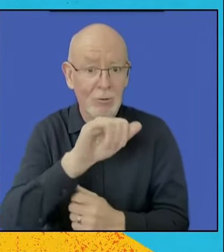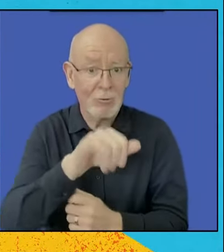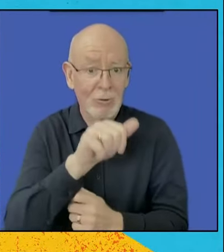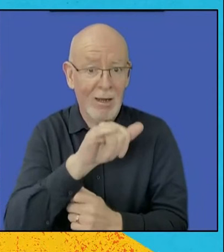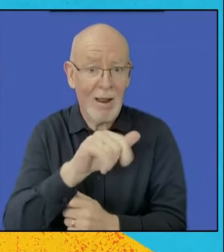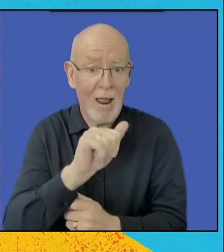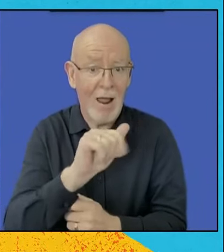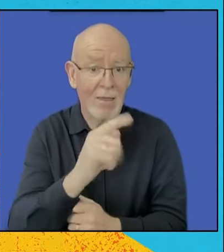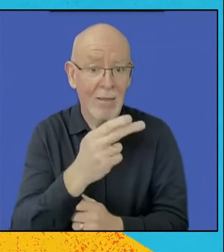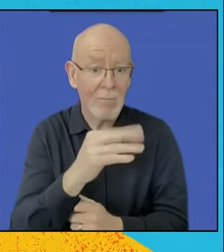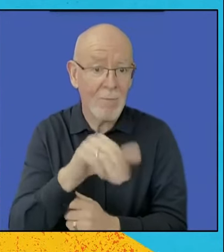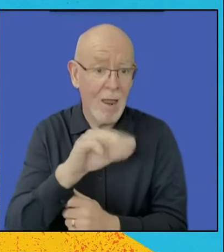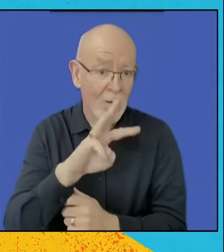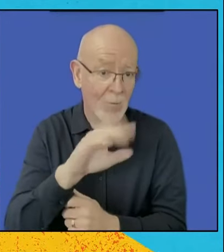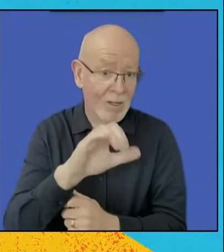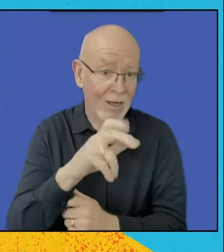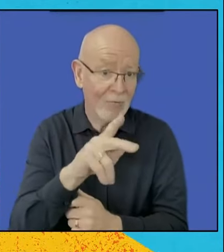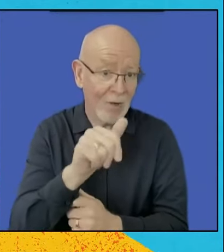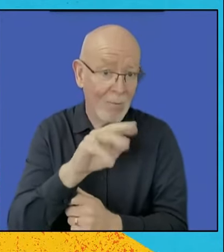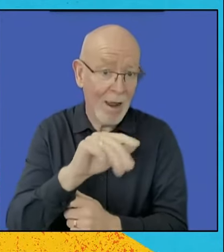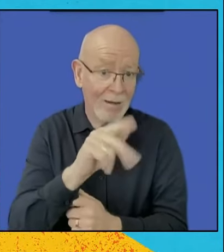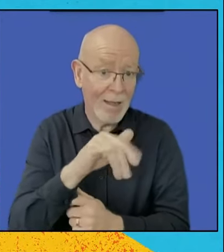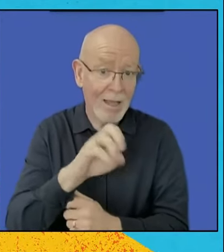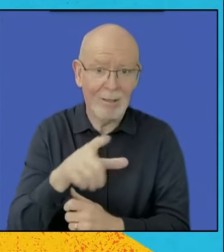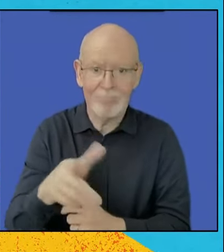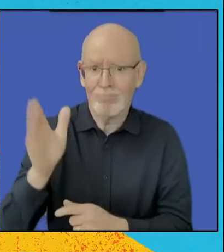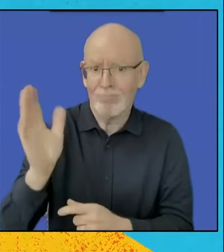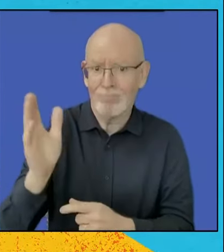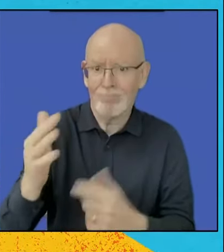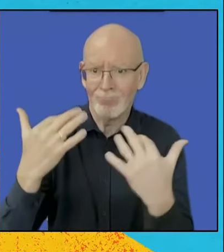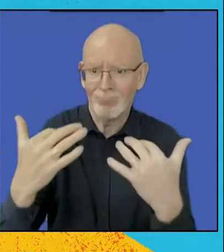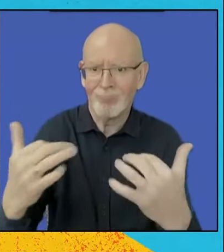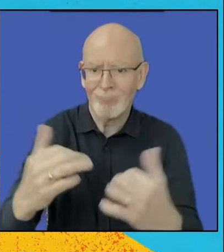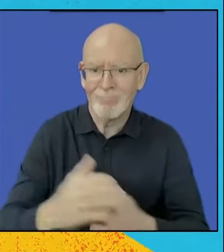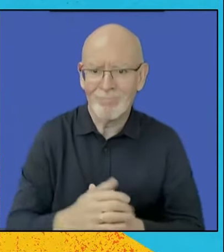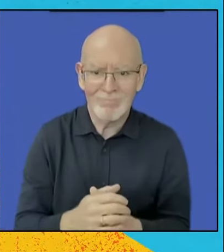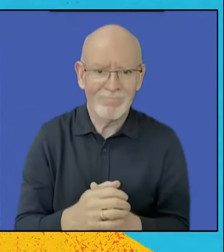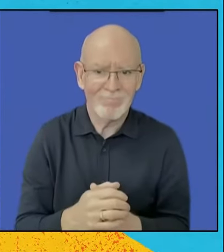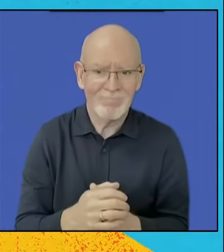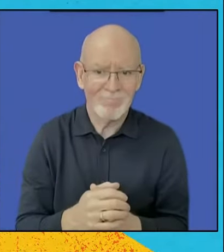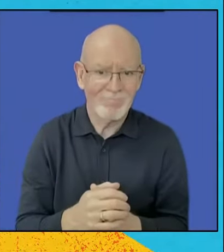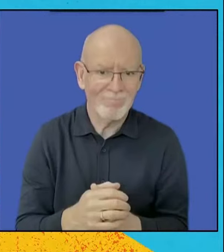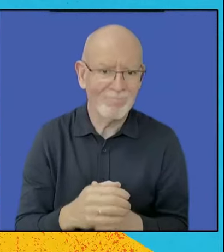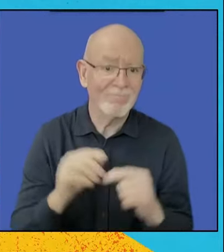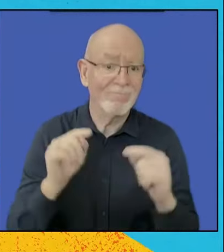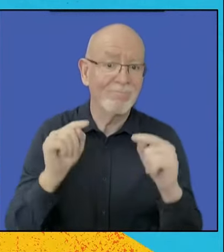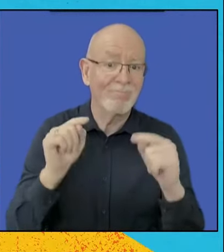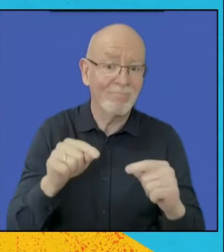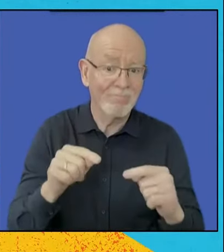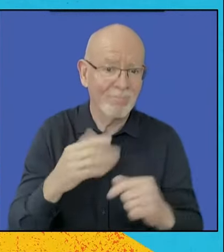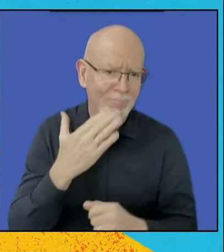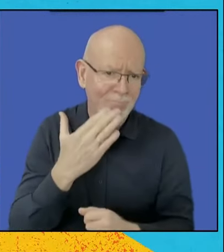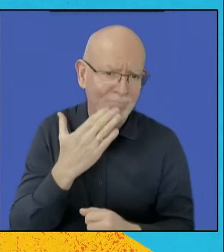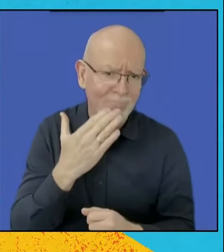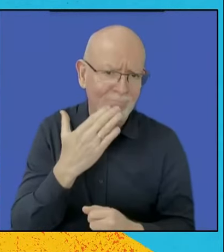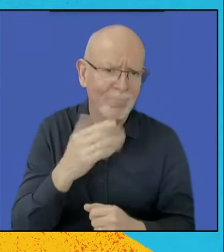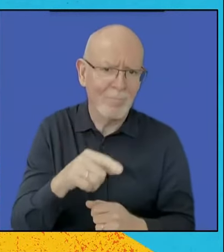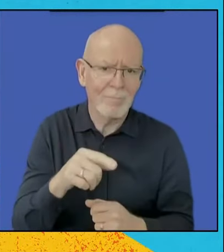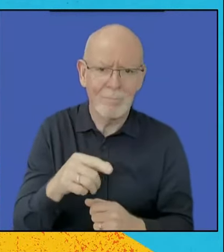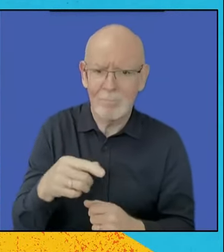become victims of conflicts that they did not create, yet continue to be resilient in the face of crisis.